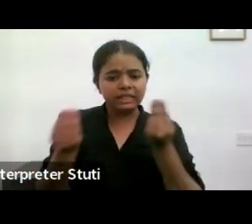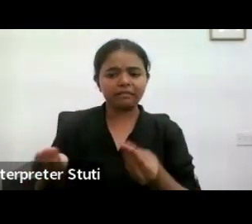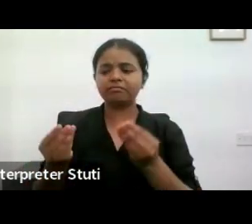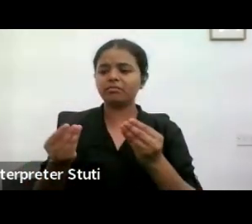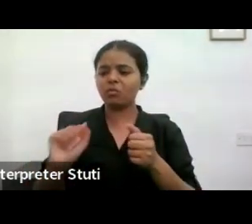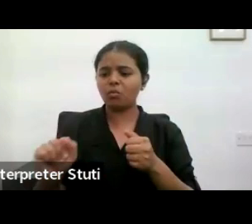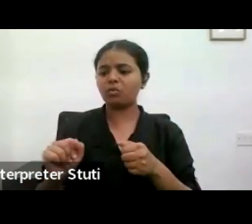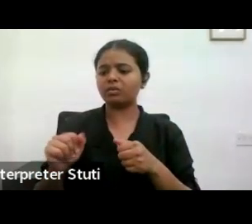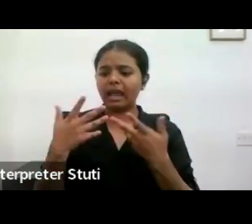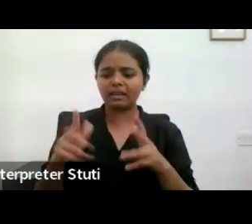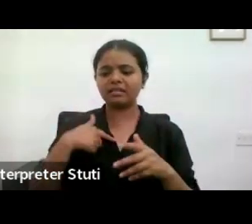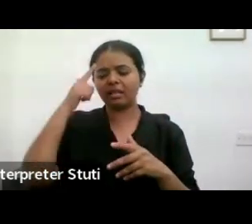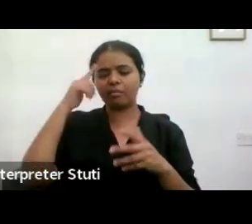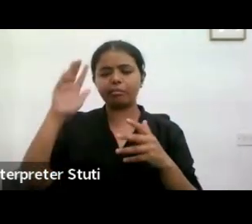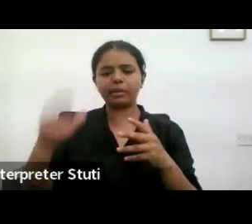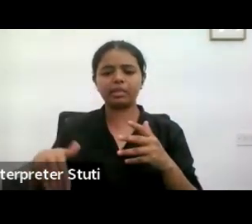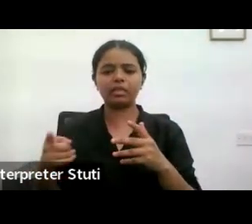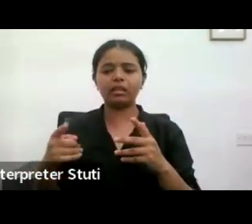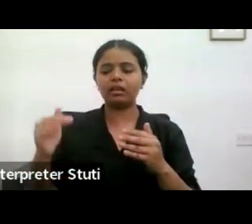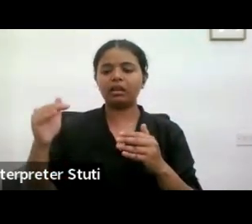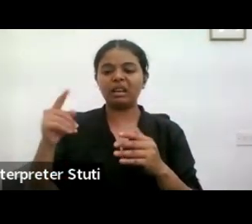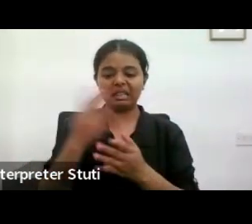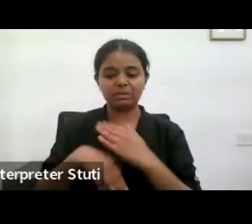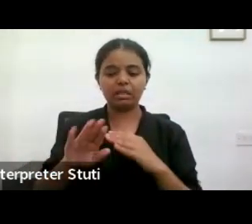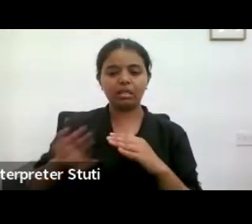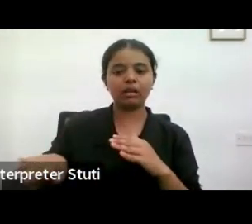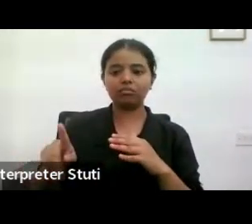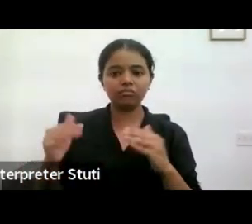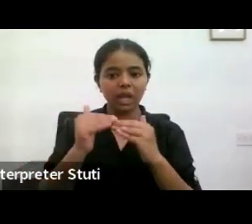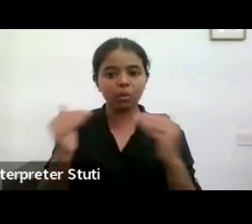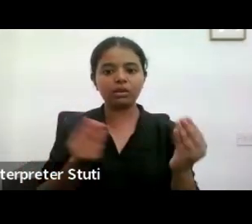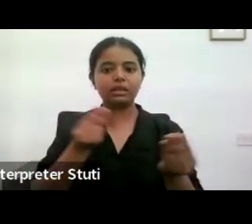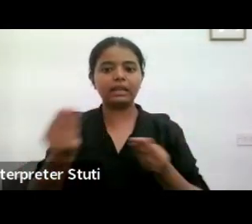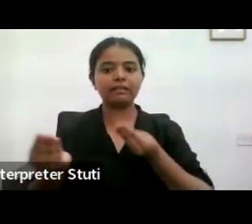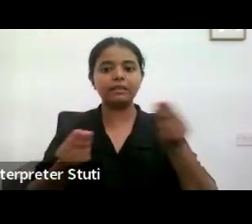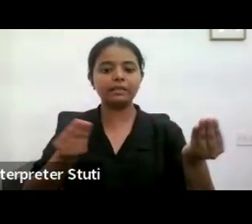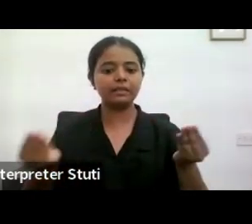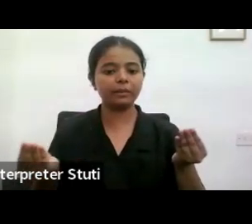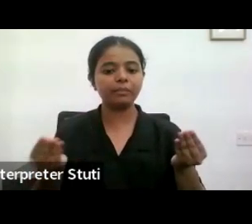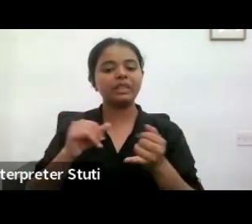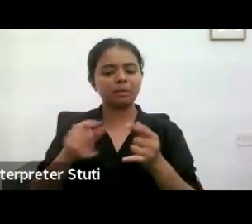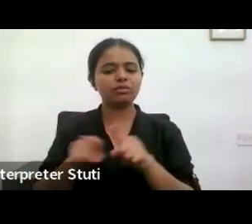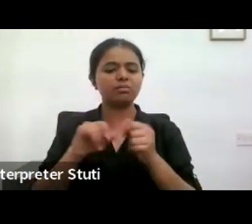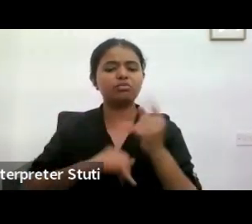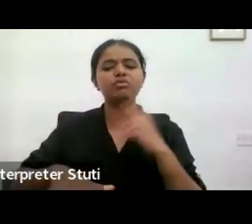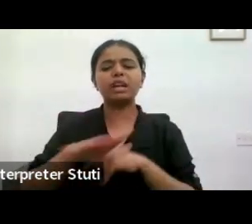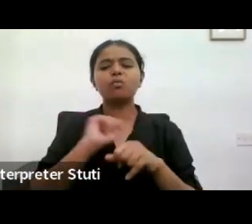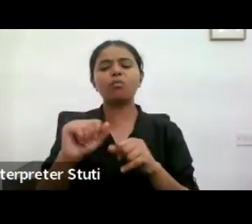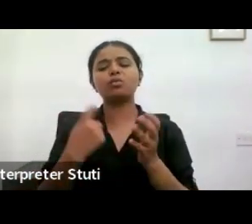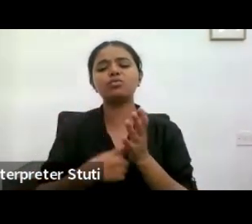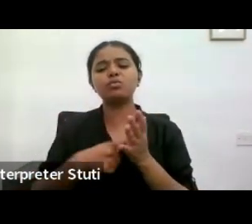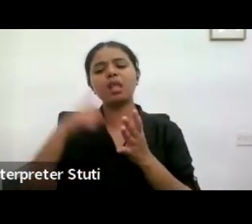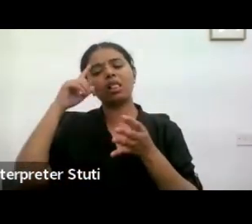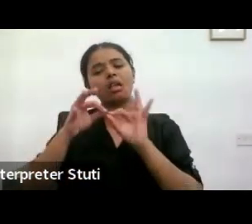and social norms are a big part of that. I'm going to continue to put some questions in the chat that I hope that